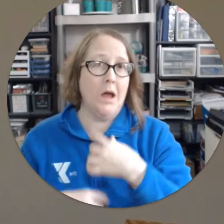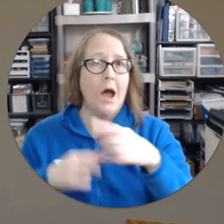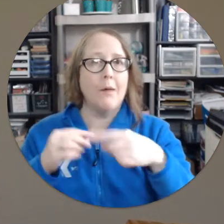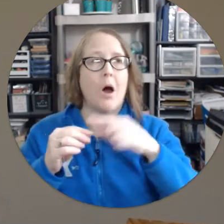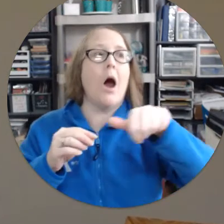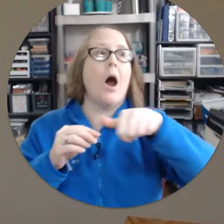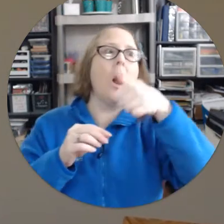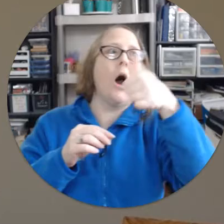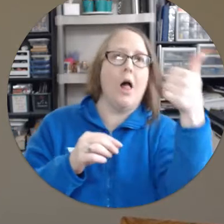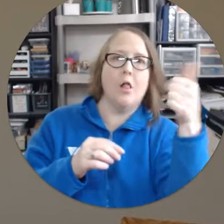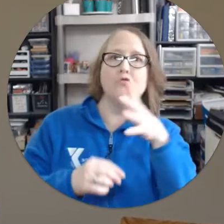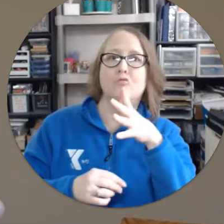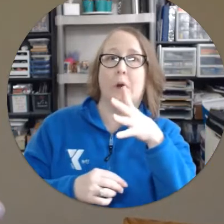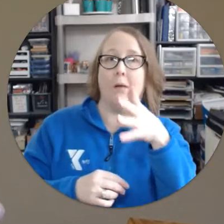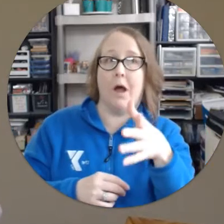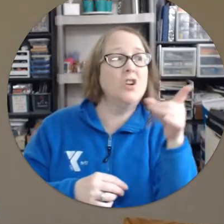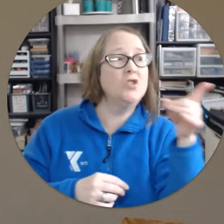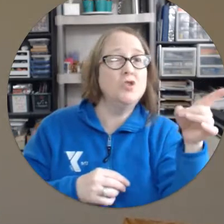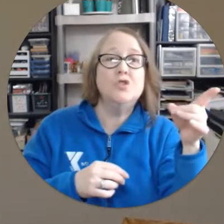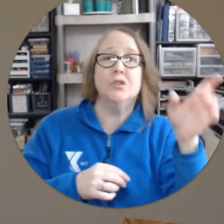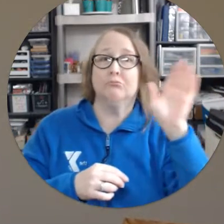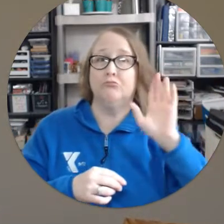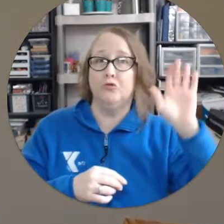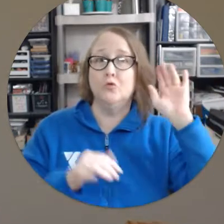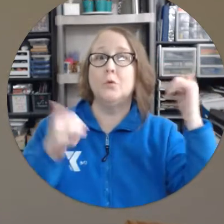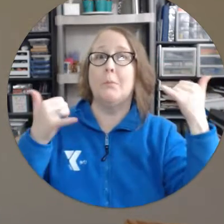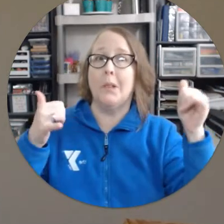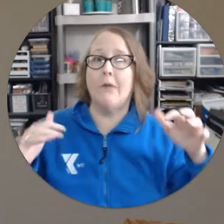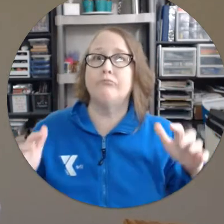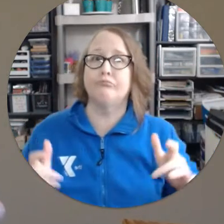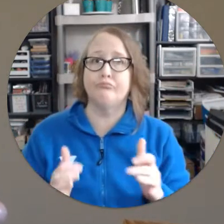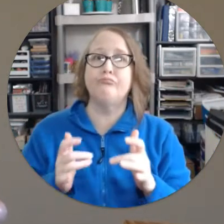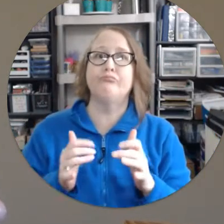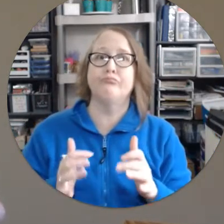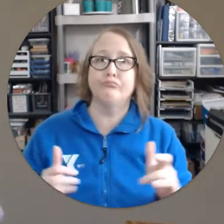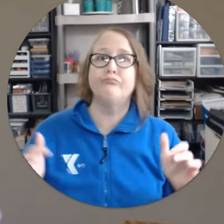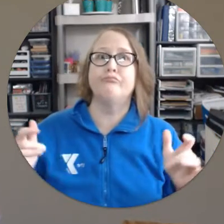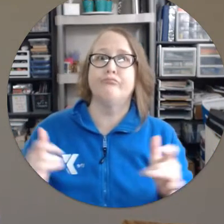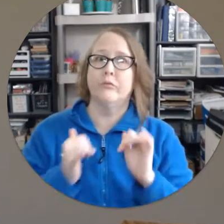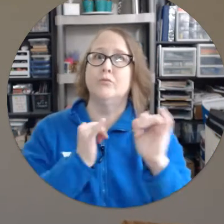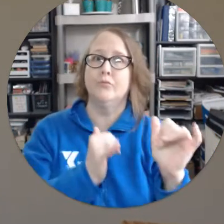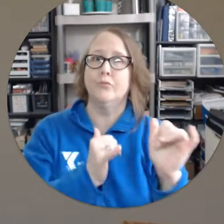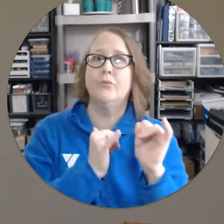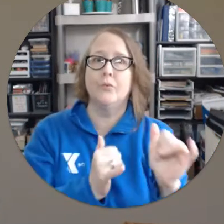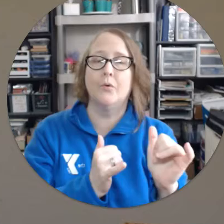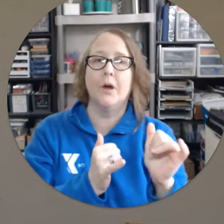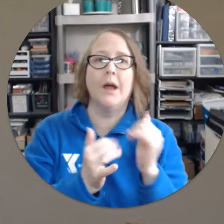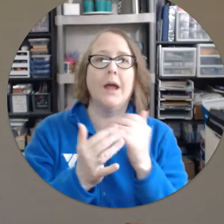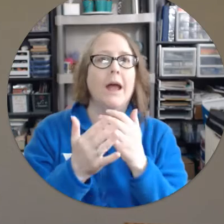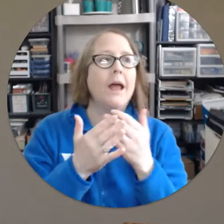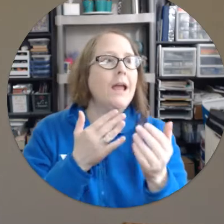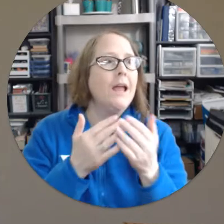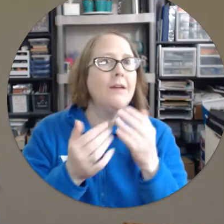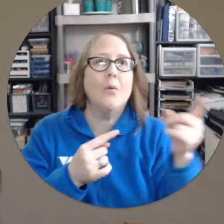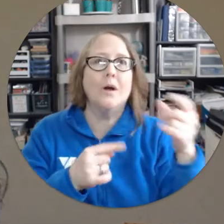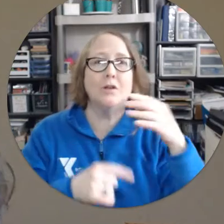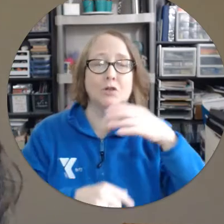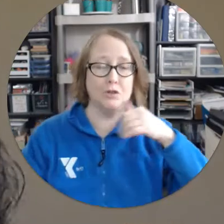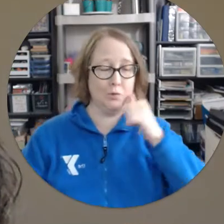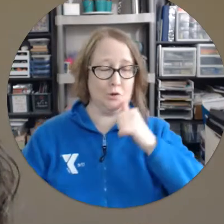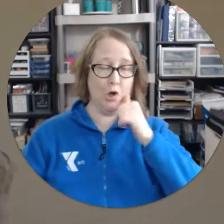grandma and how she used to play the accordion, even when she was a girl not